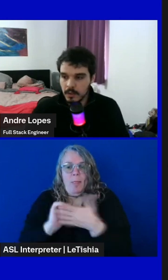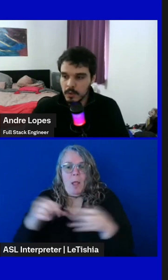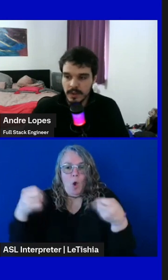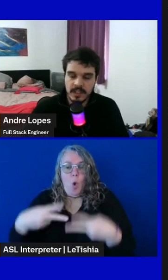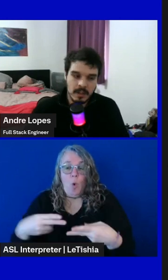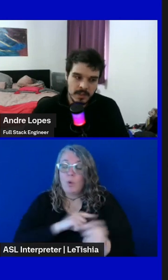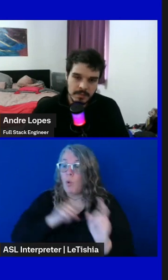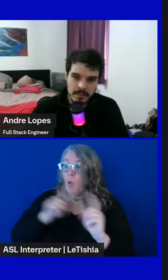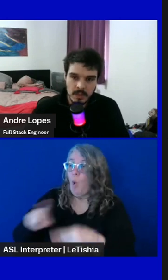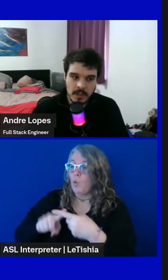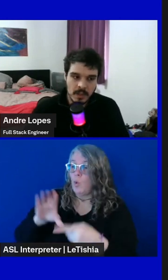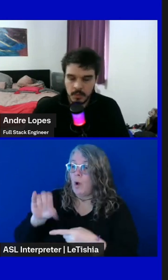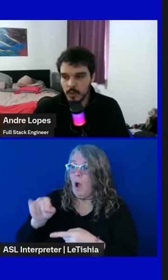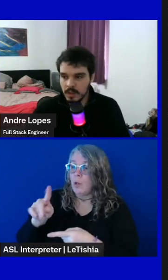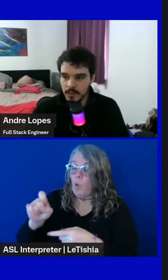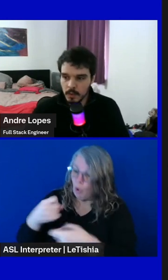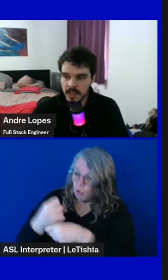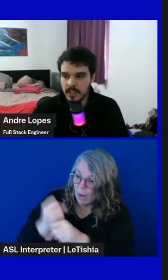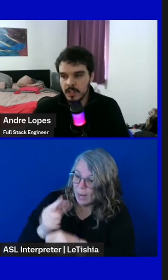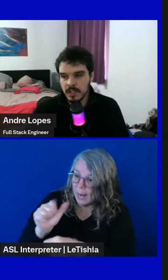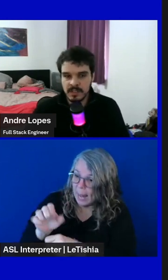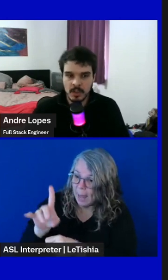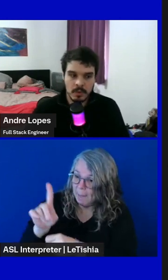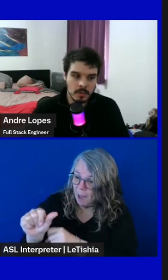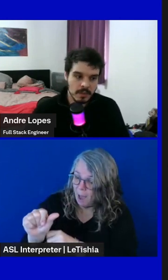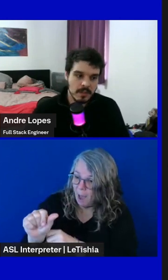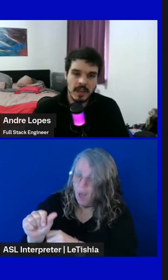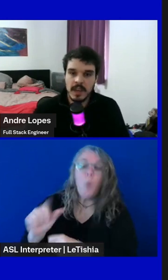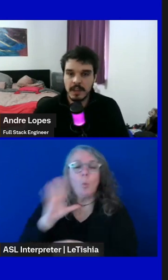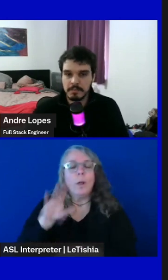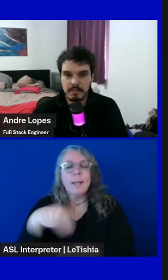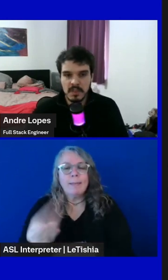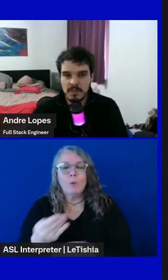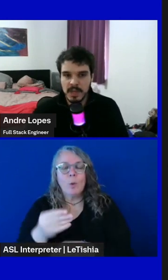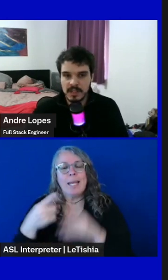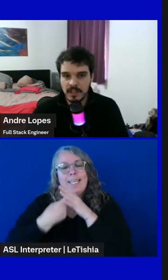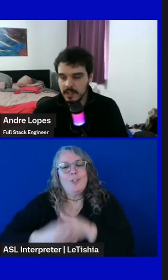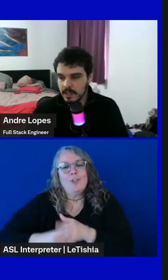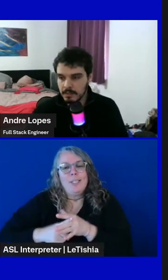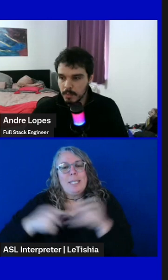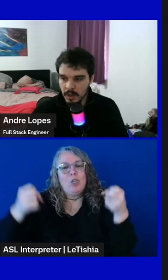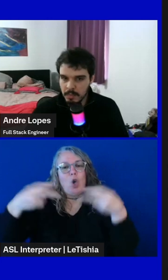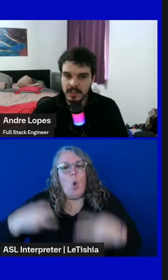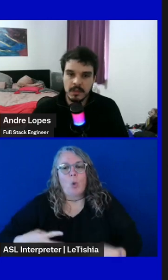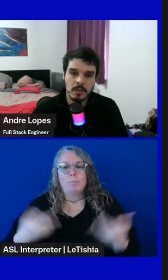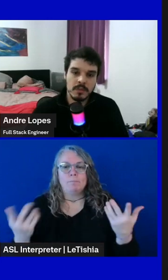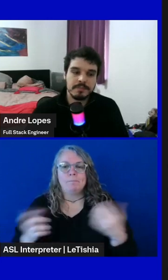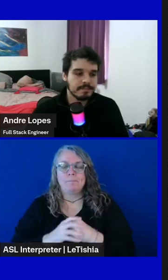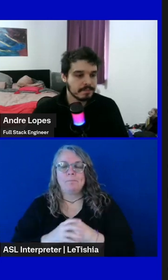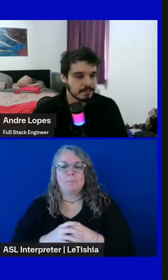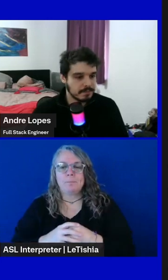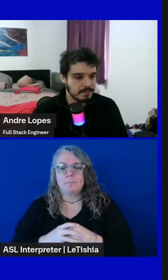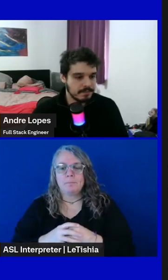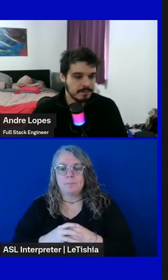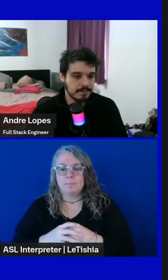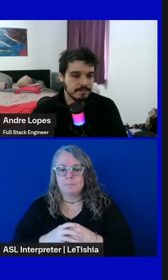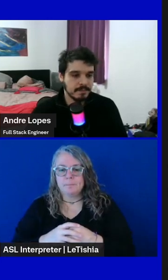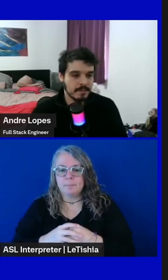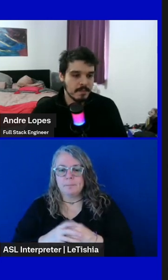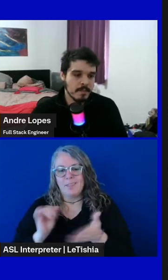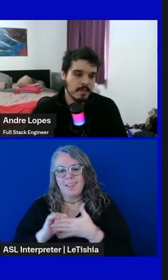click on create a Lambda, it will give you an initialization code. And this is basically a boilerplate code.